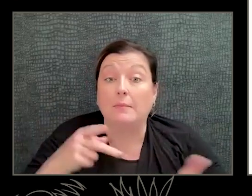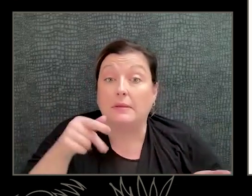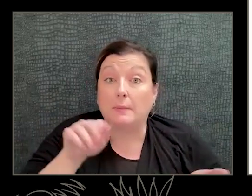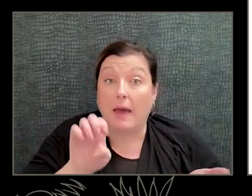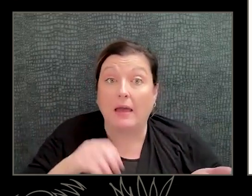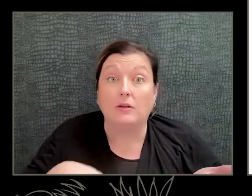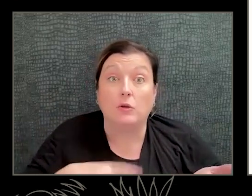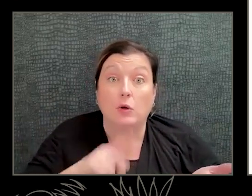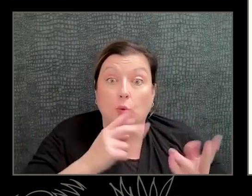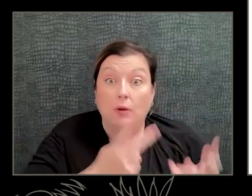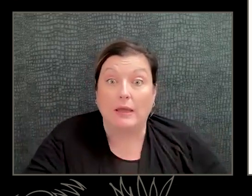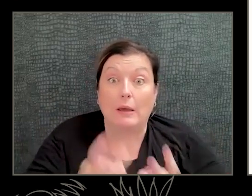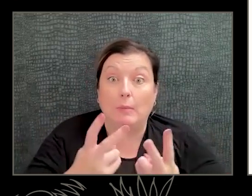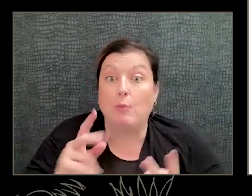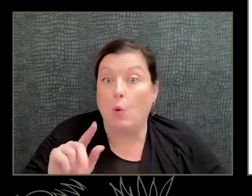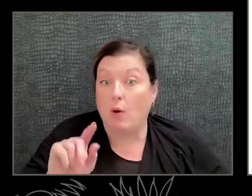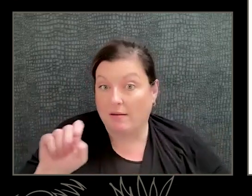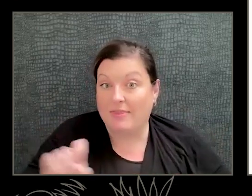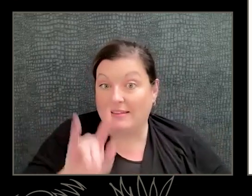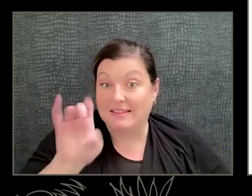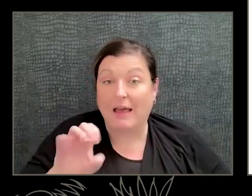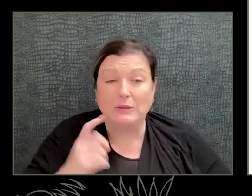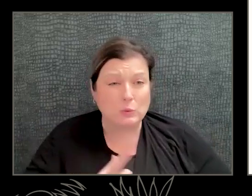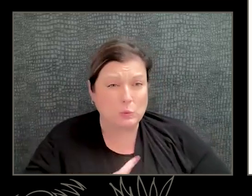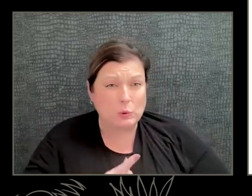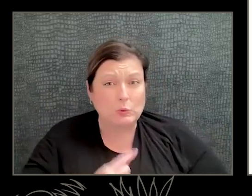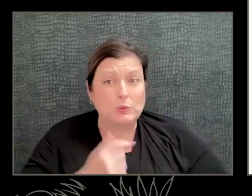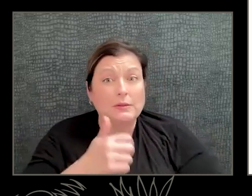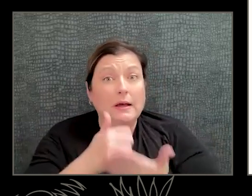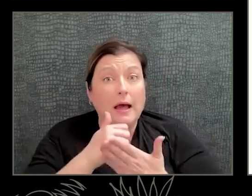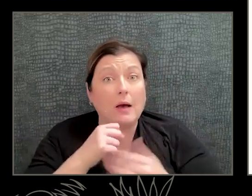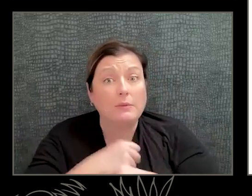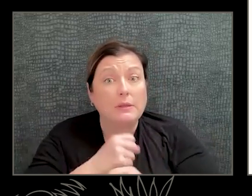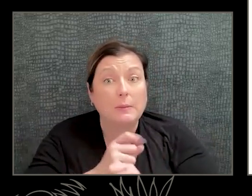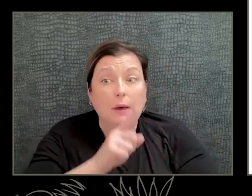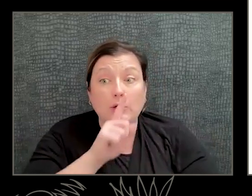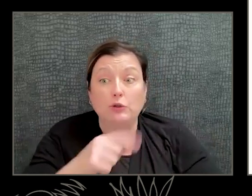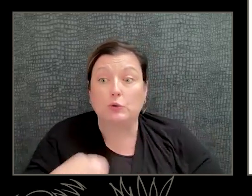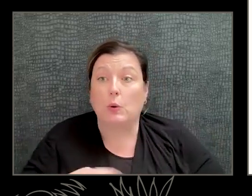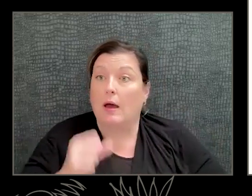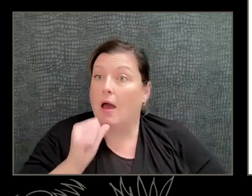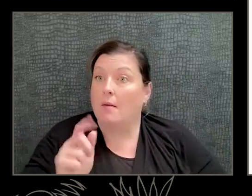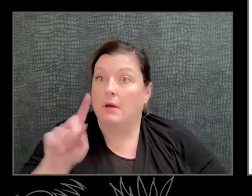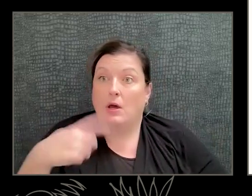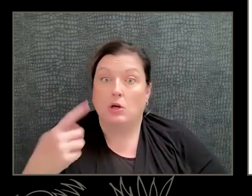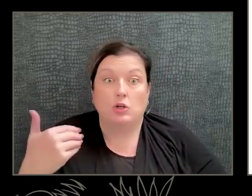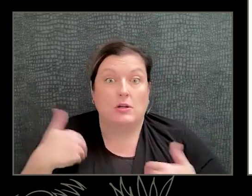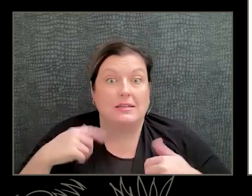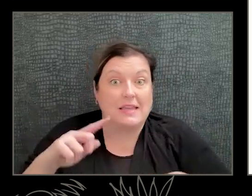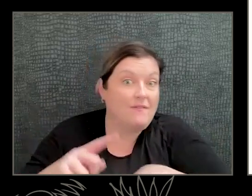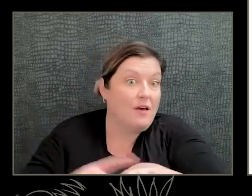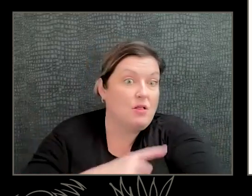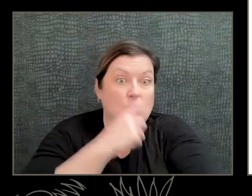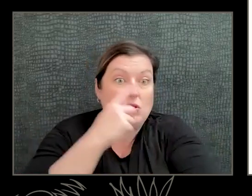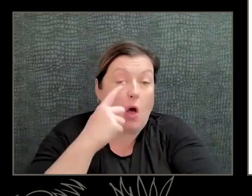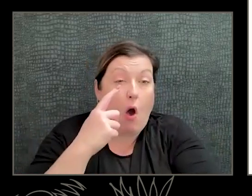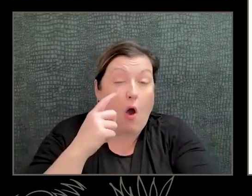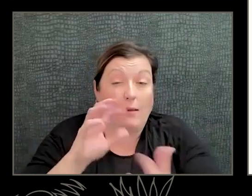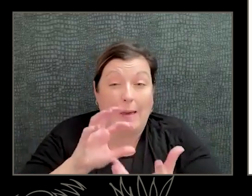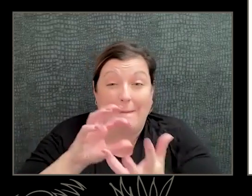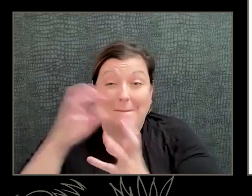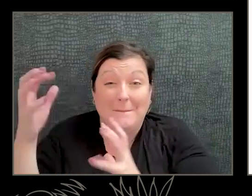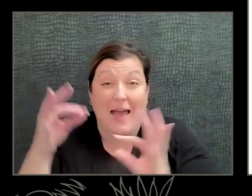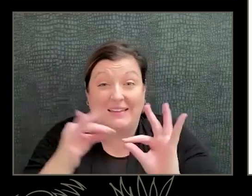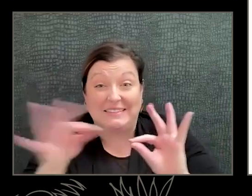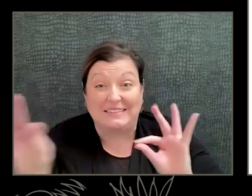dynamically import those styles. And what this does is it helps to make sure that I'm not just having a long mess of conditional